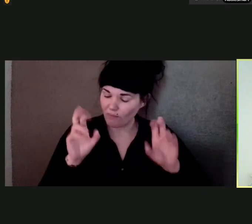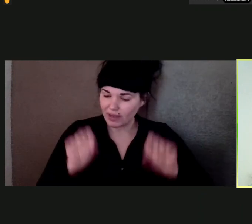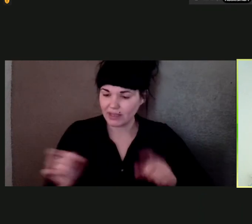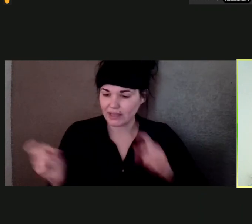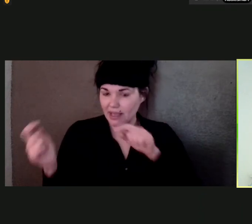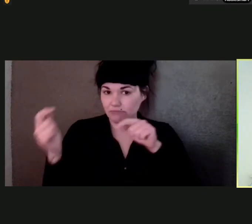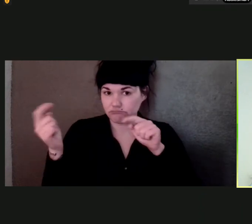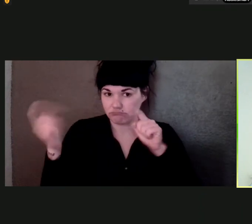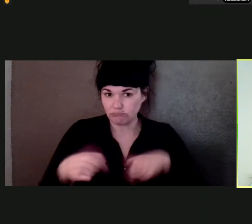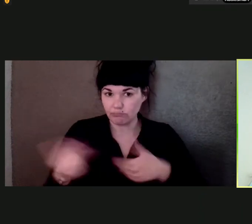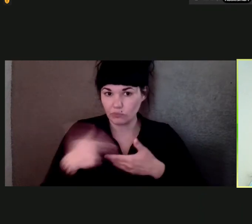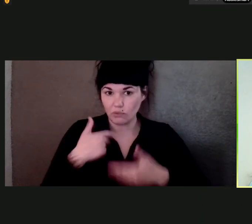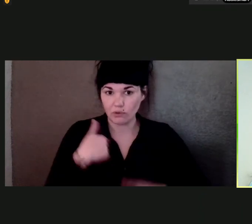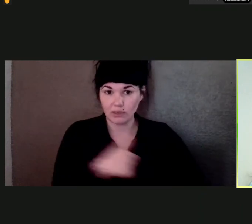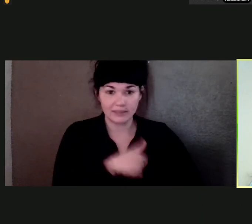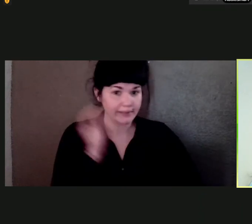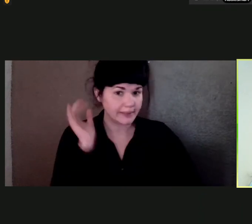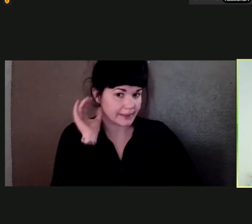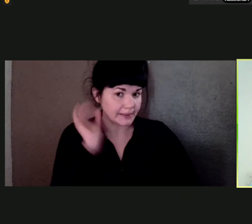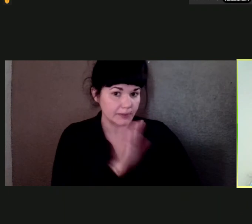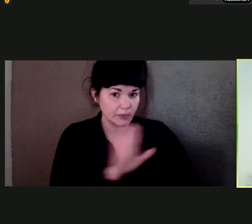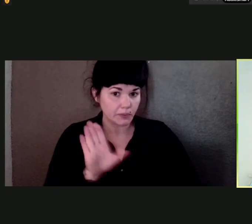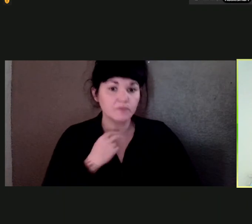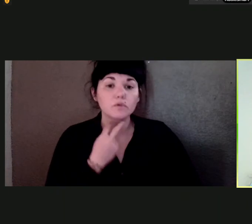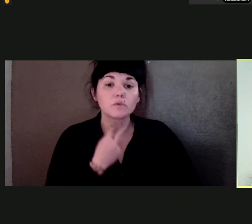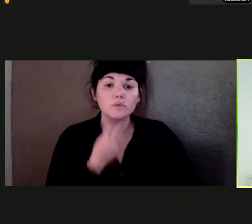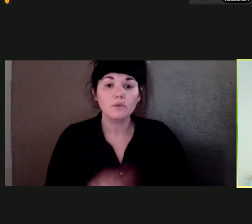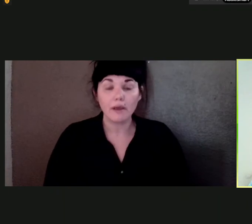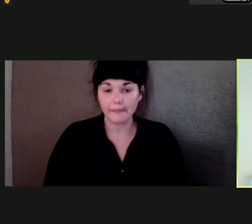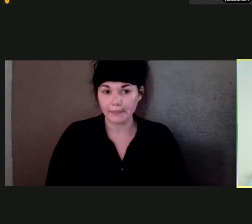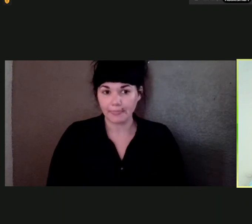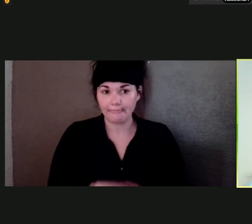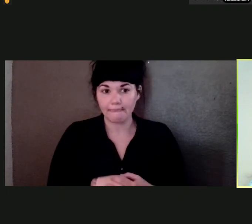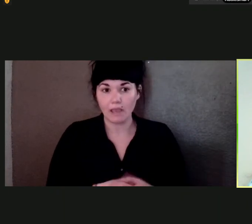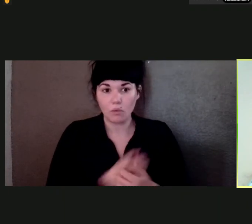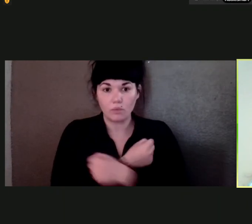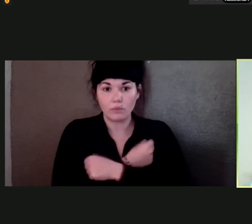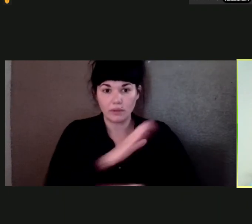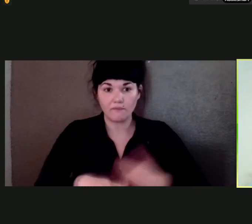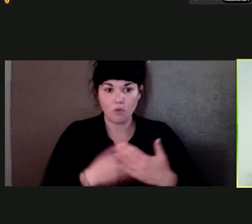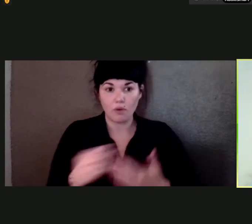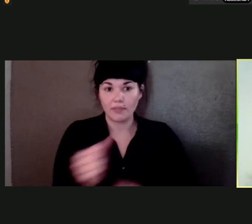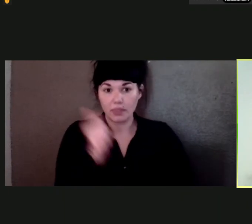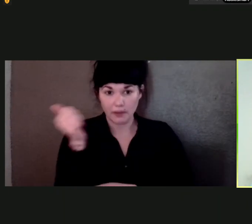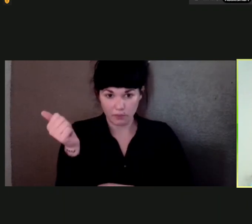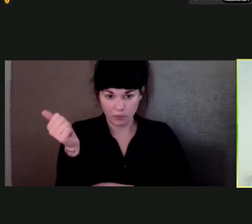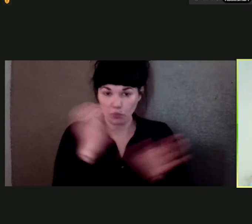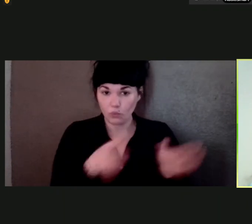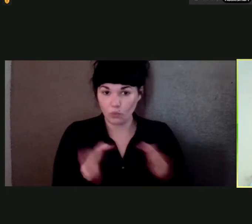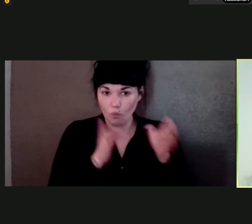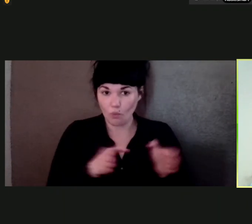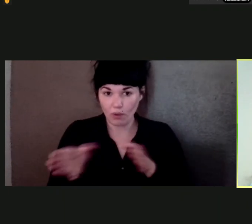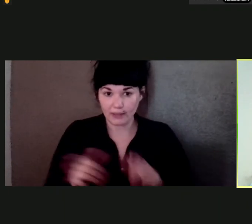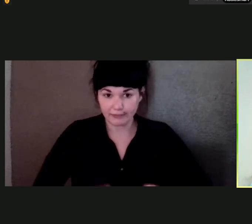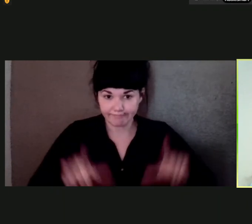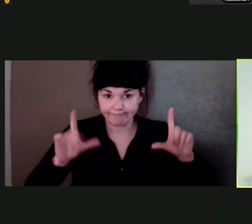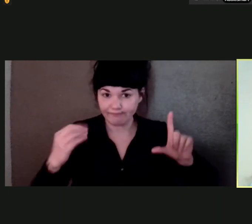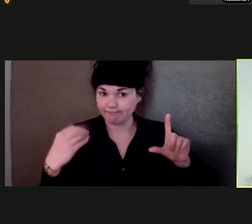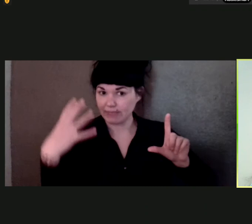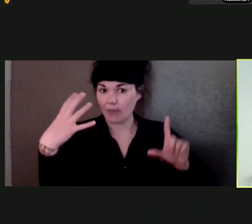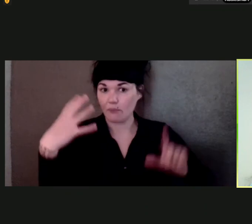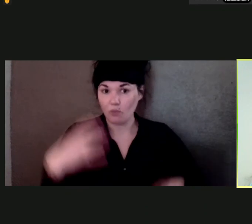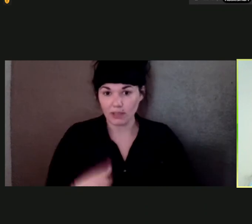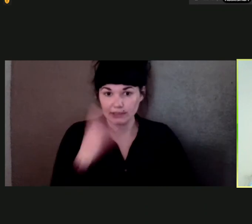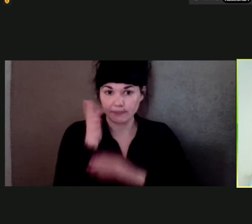this community. And with that being said, I'd love all of our fellow organizers to turn your cameras on, our speakers as